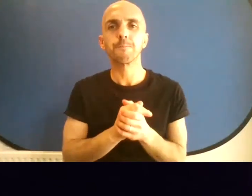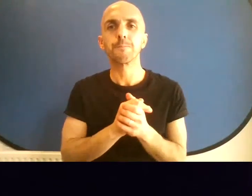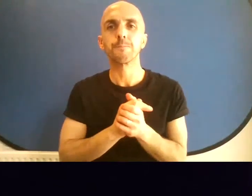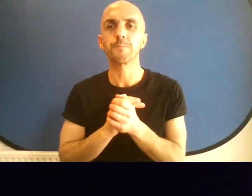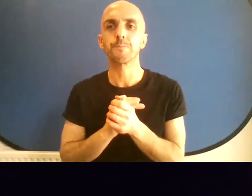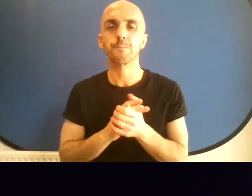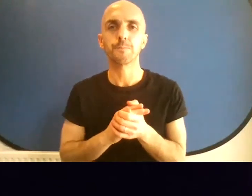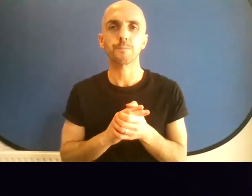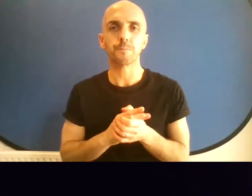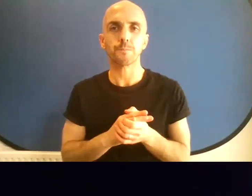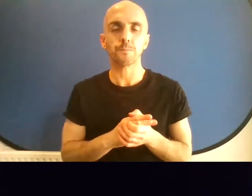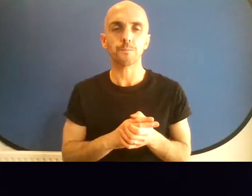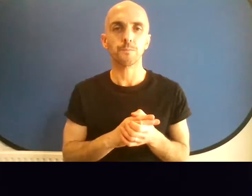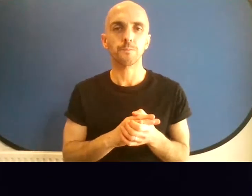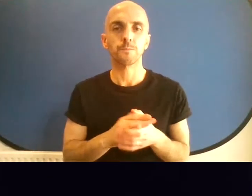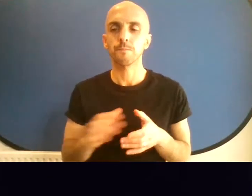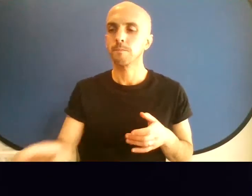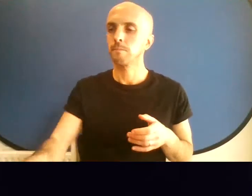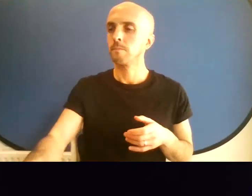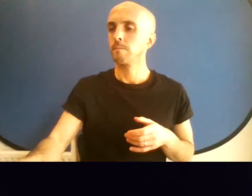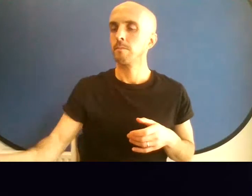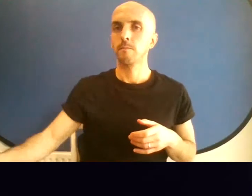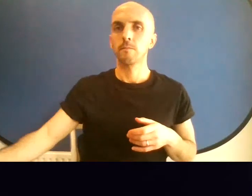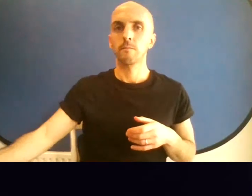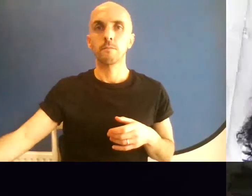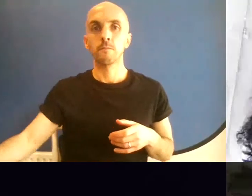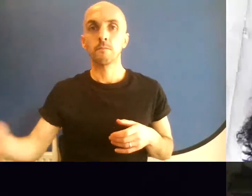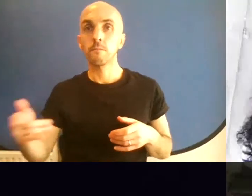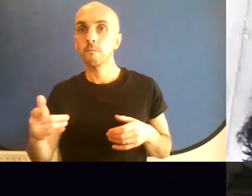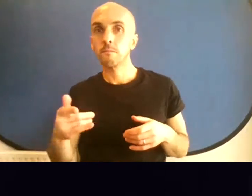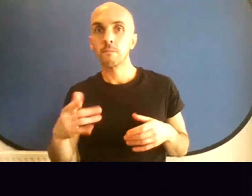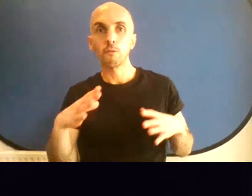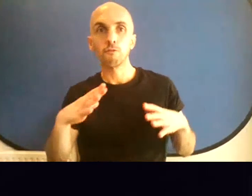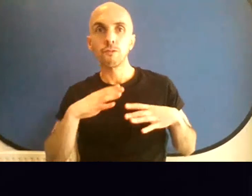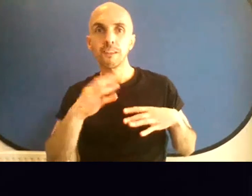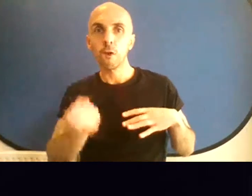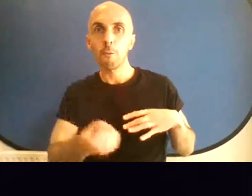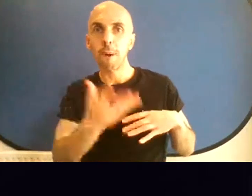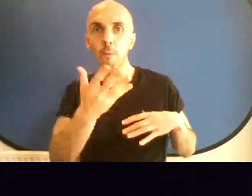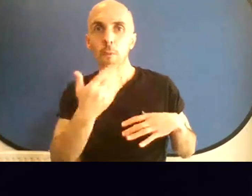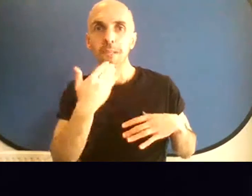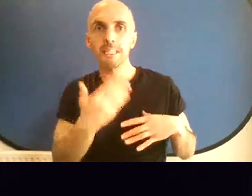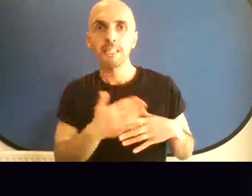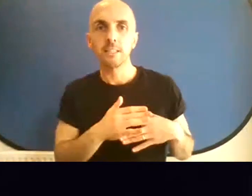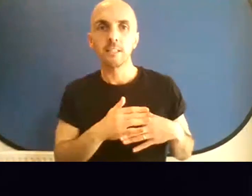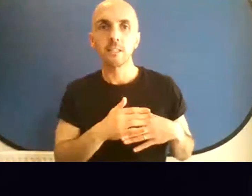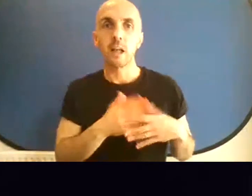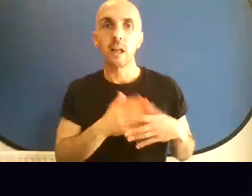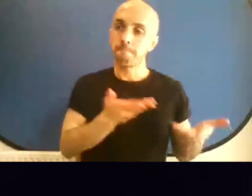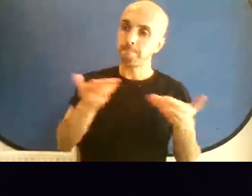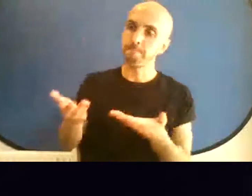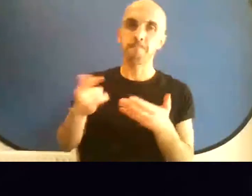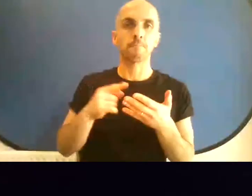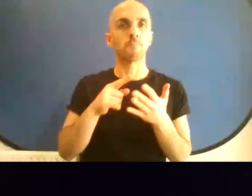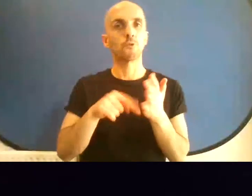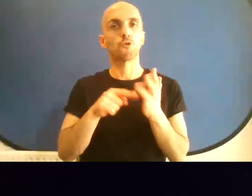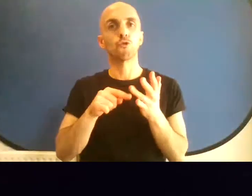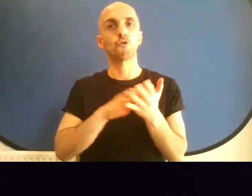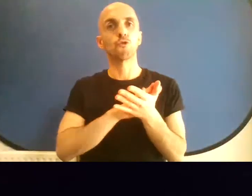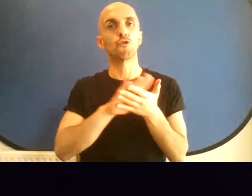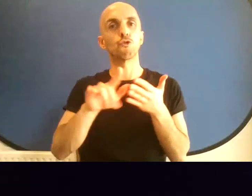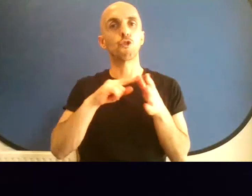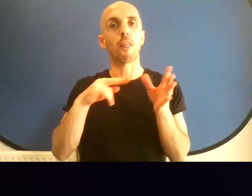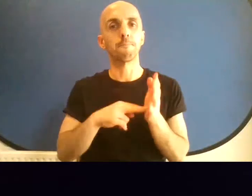workshop. Could we bring the PowerPoint up now, and I'll hand over to Jonathan to start the presentation.